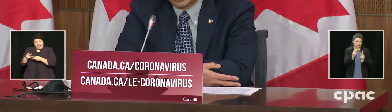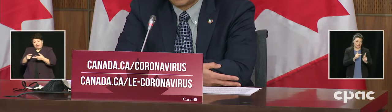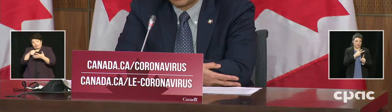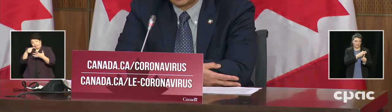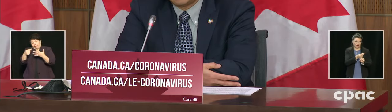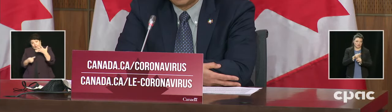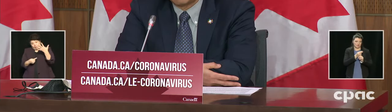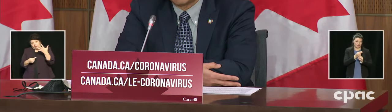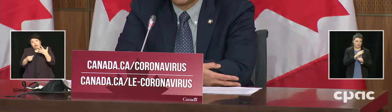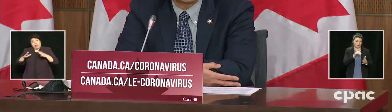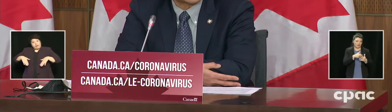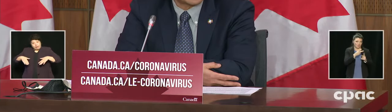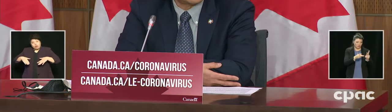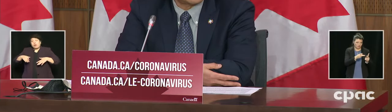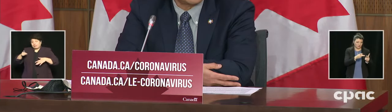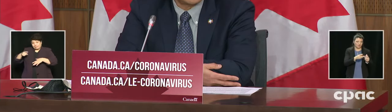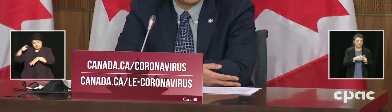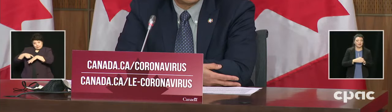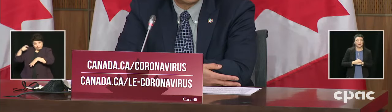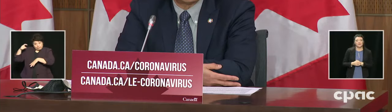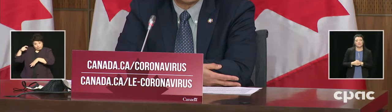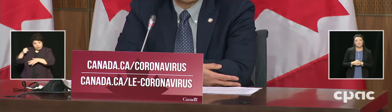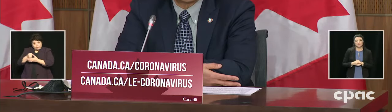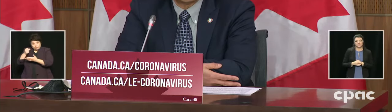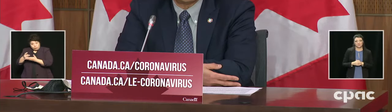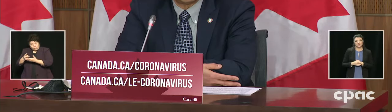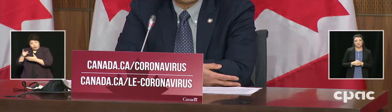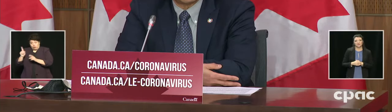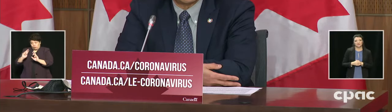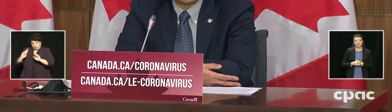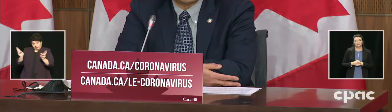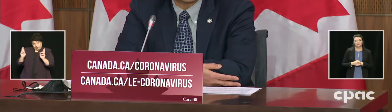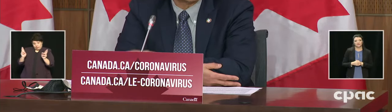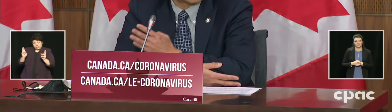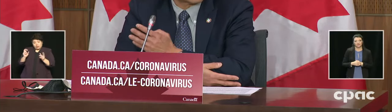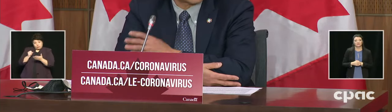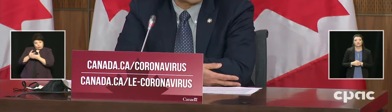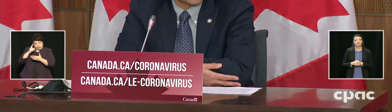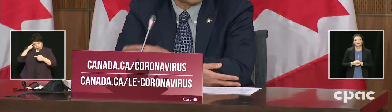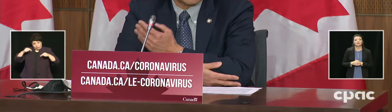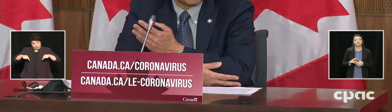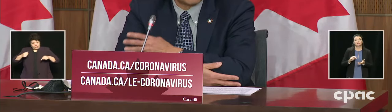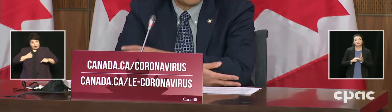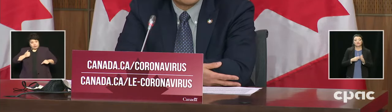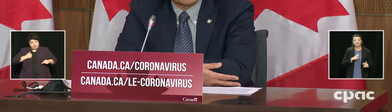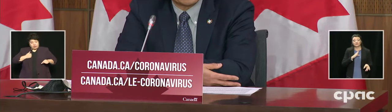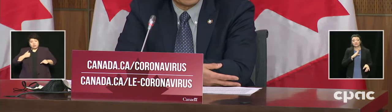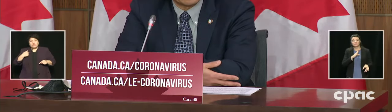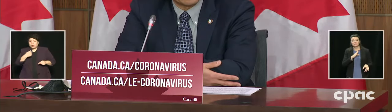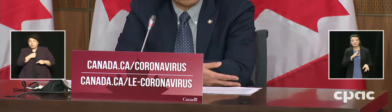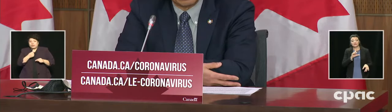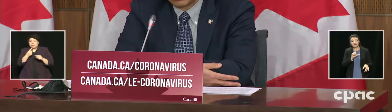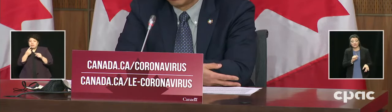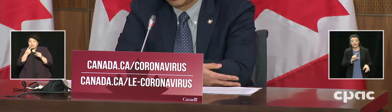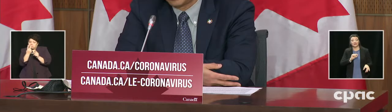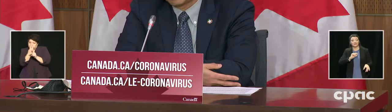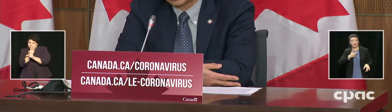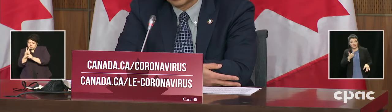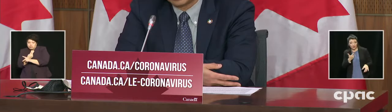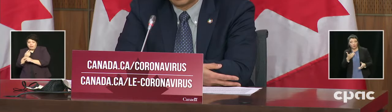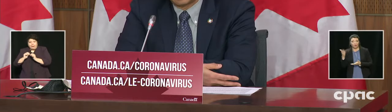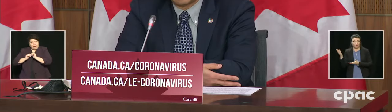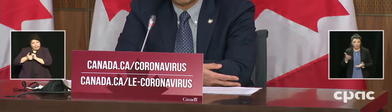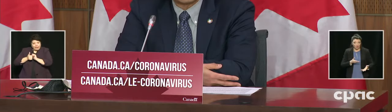and are ready for use in Canada, some of the, I think, initial logistical challenges, which we discussed earlier